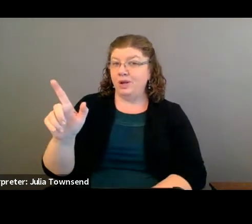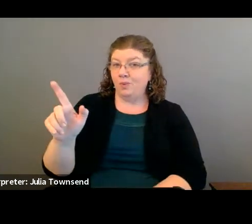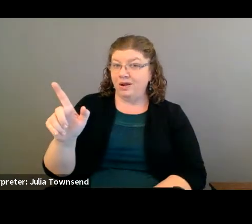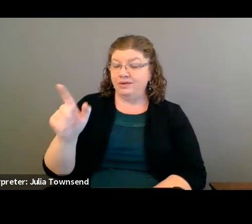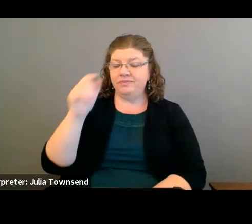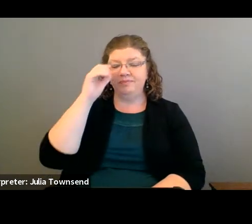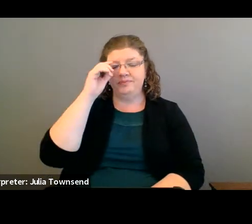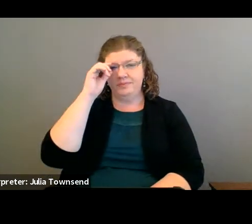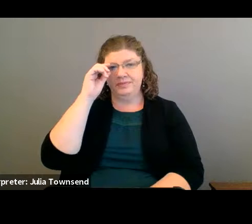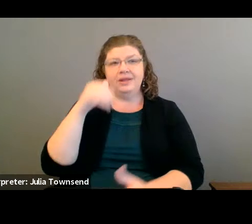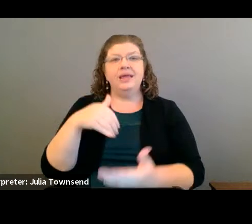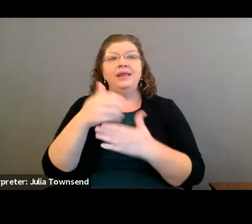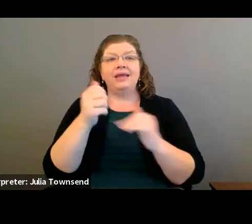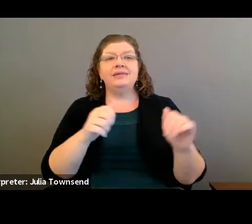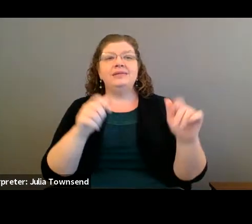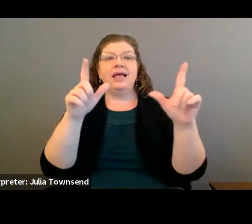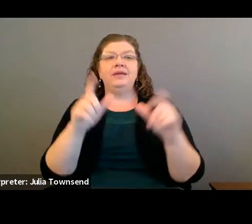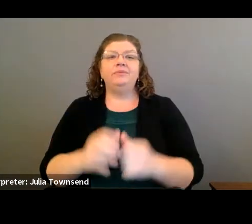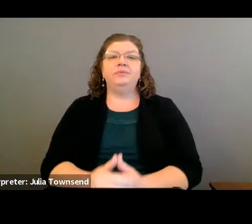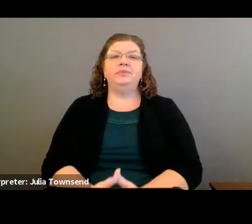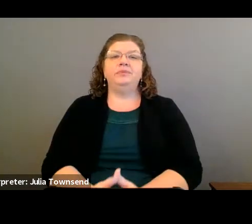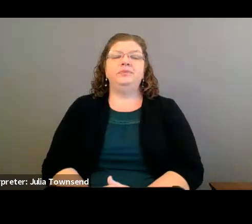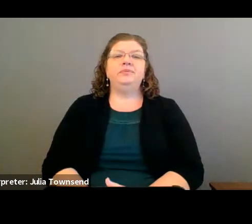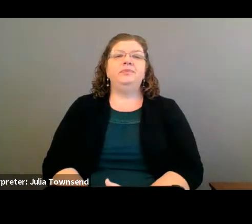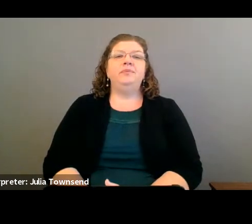Next slide, please.